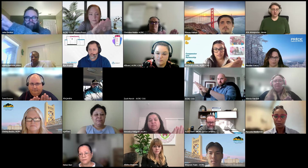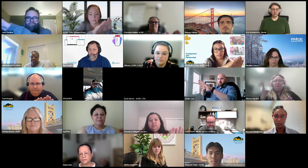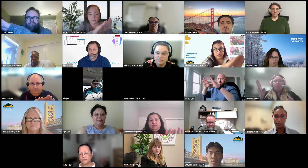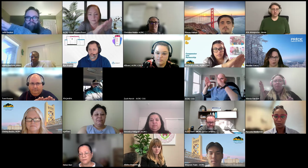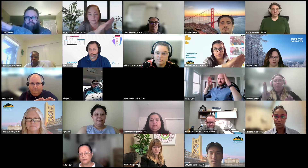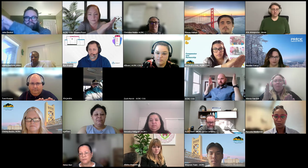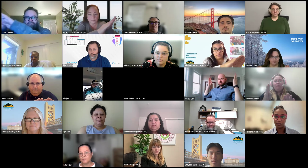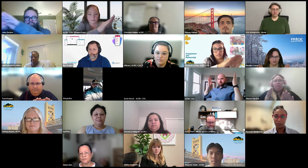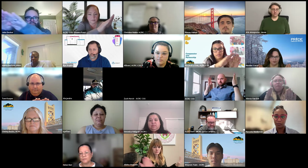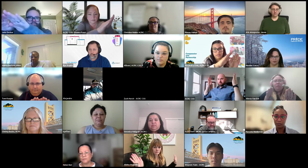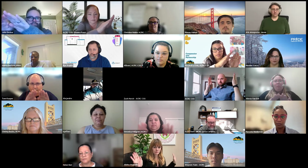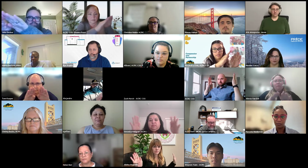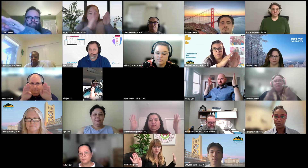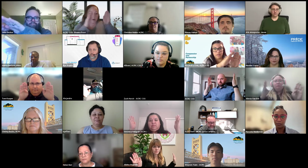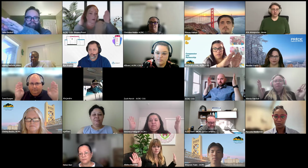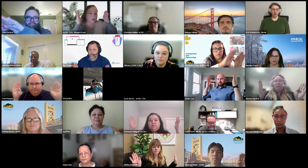palms down,